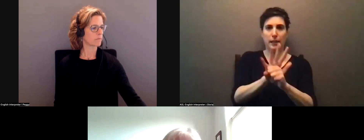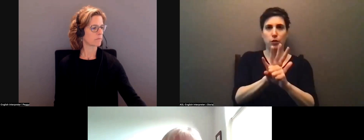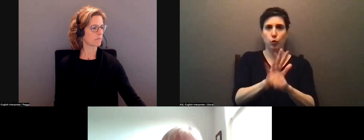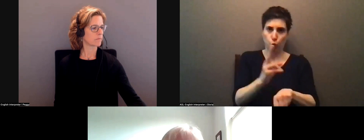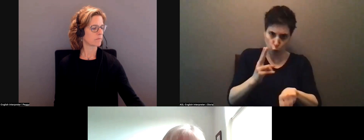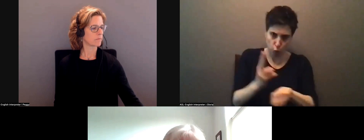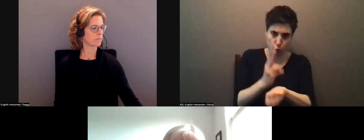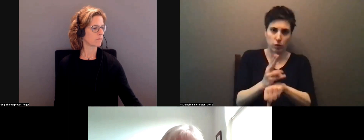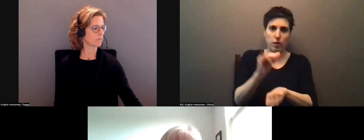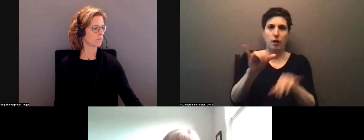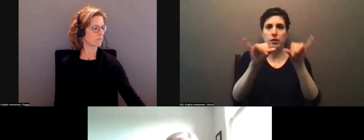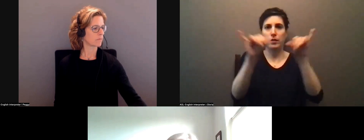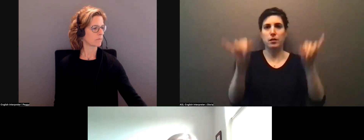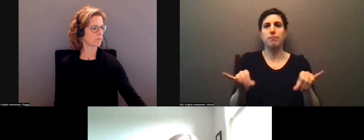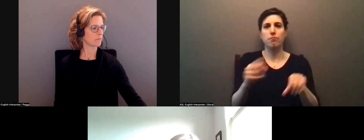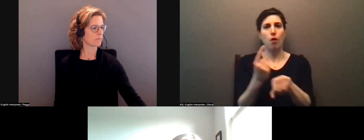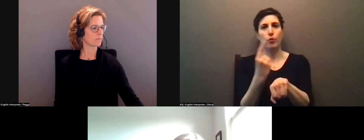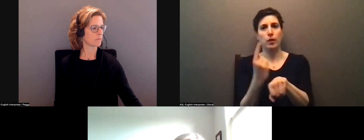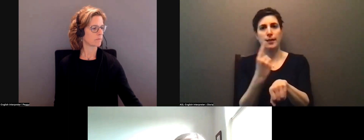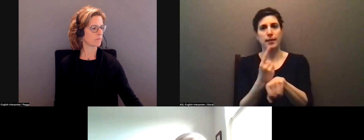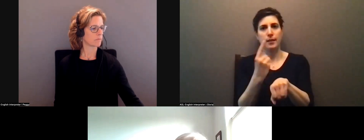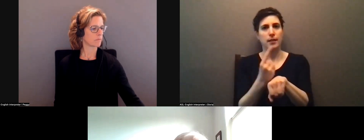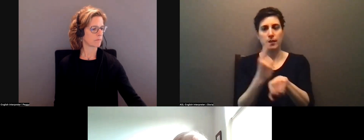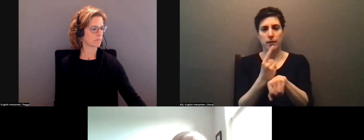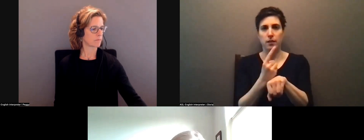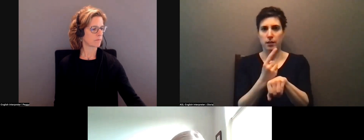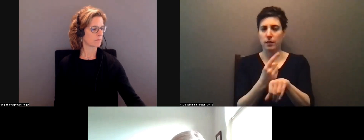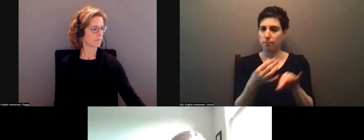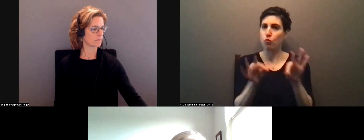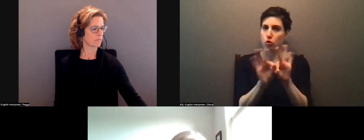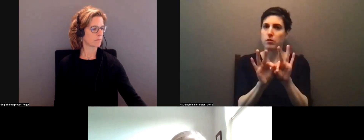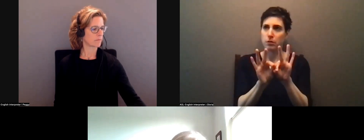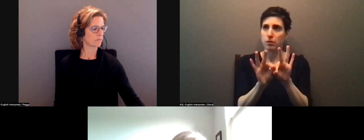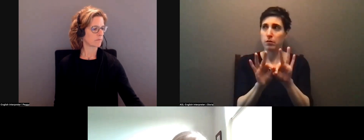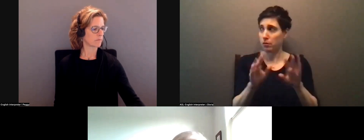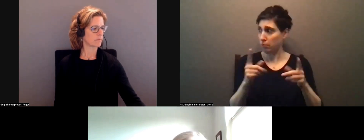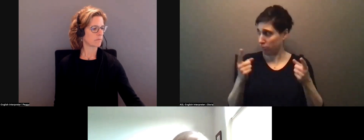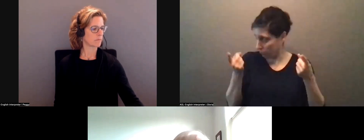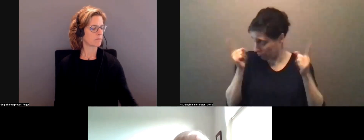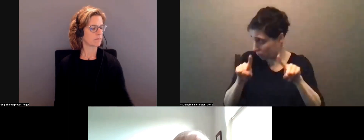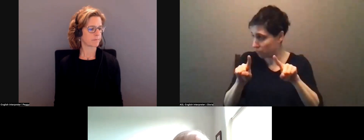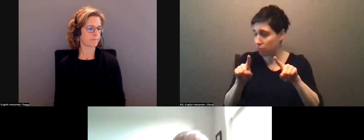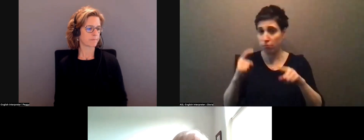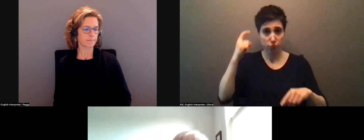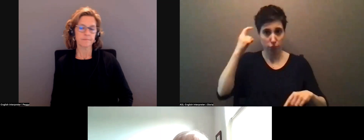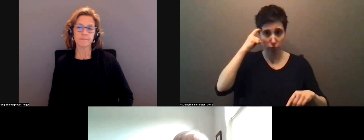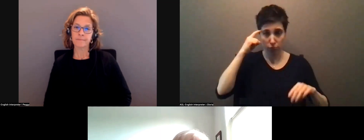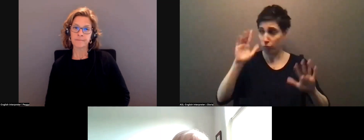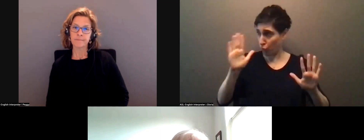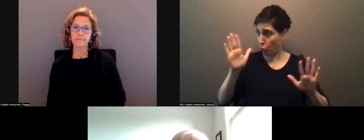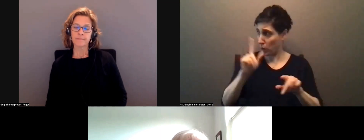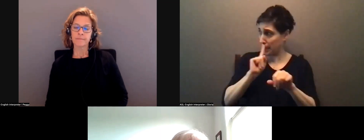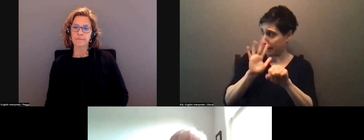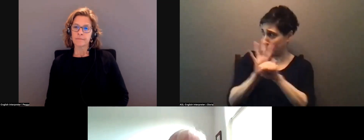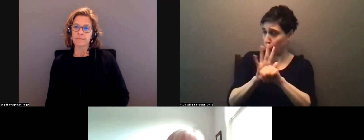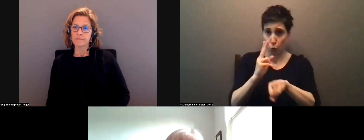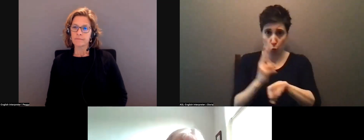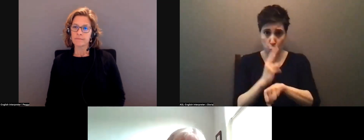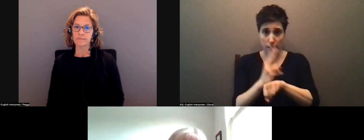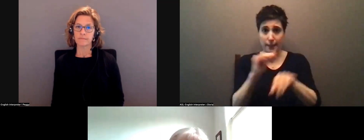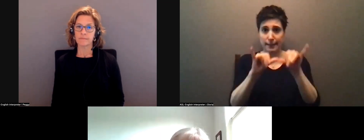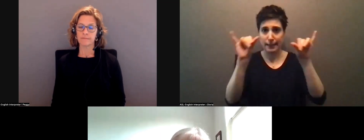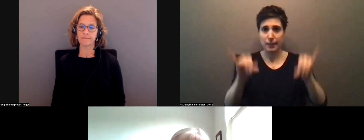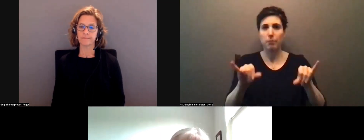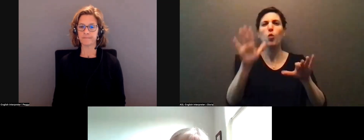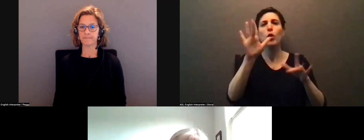that and using it fully. And once you have that mindset, I find things work a